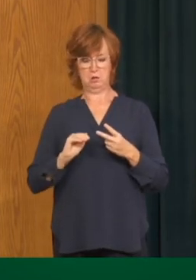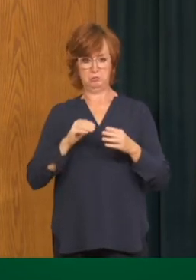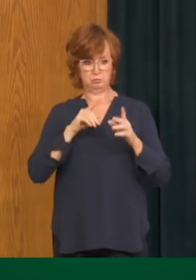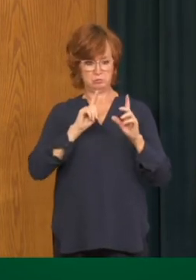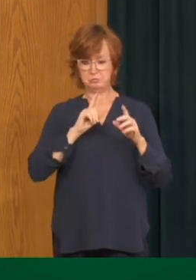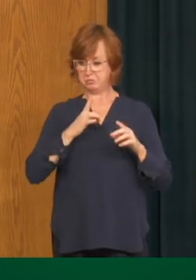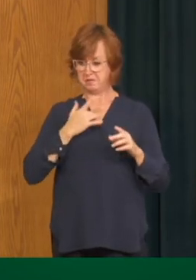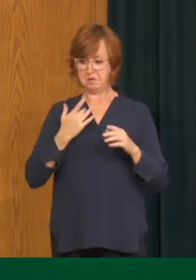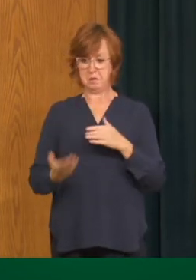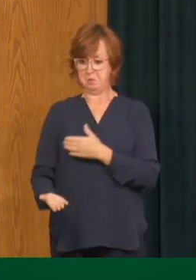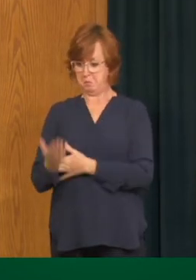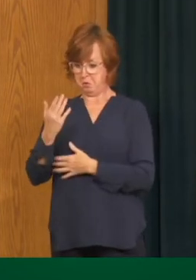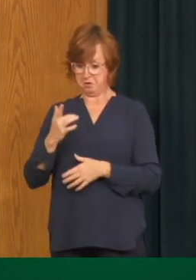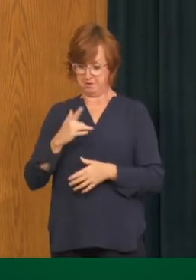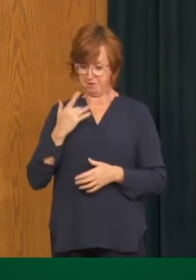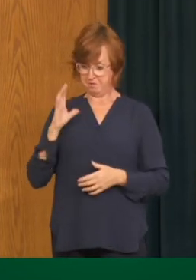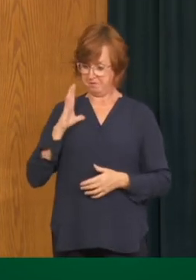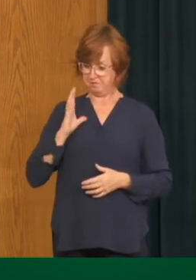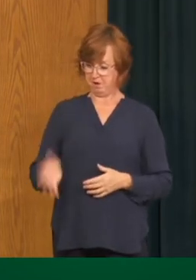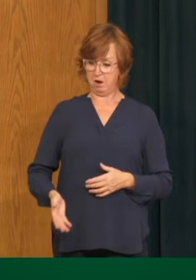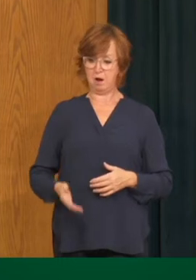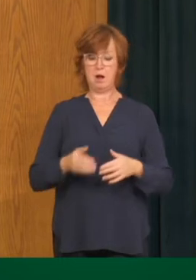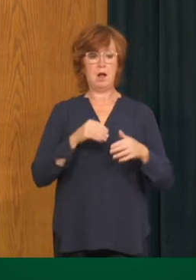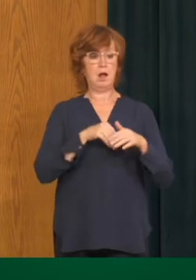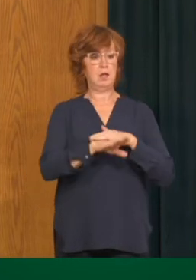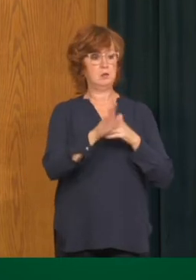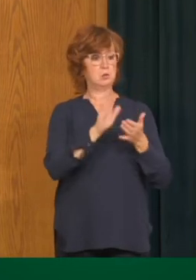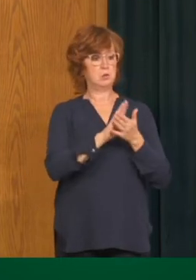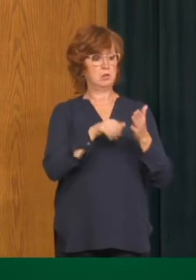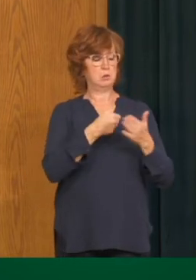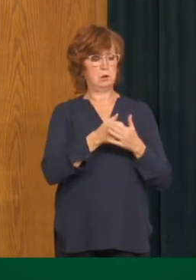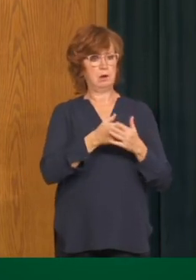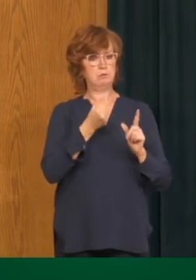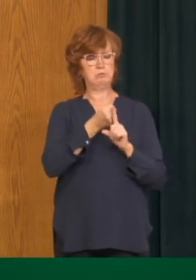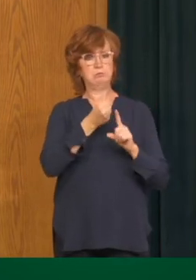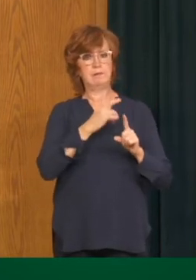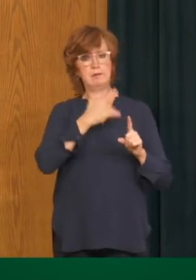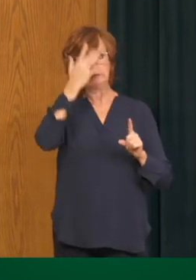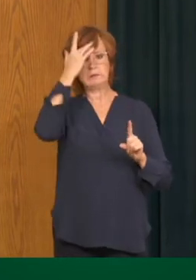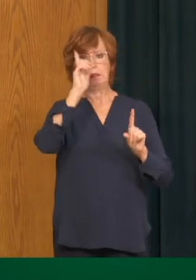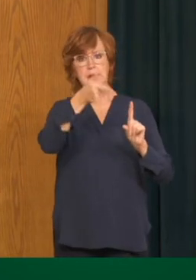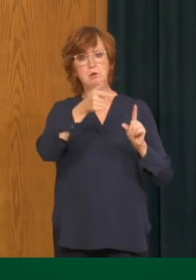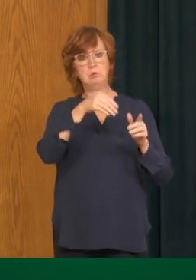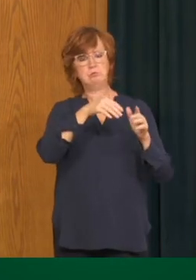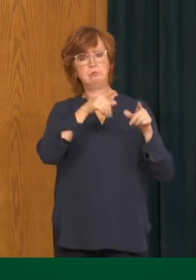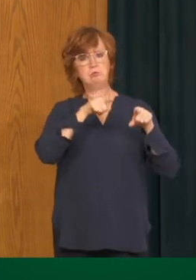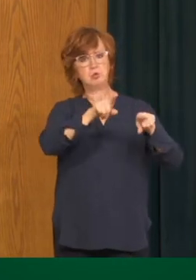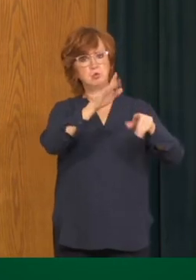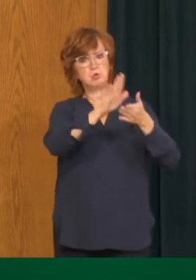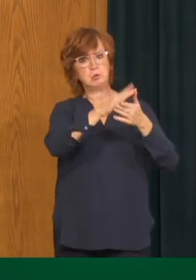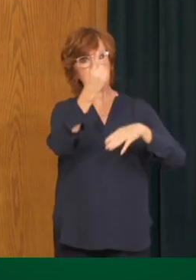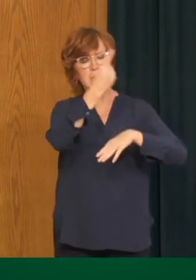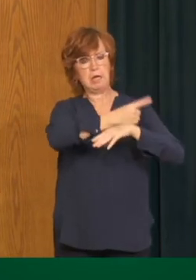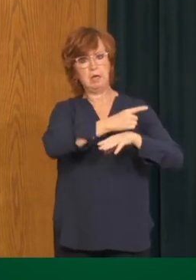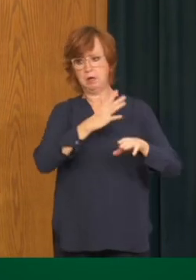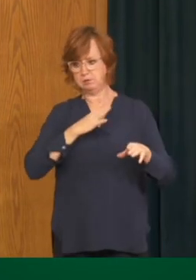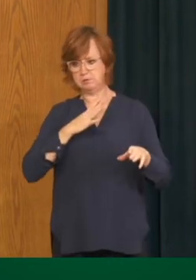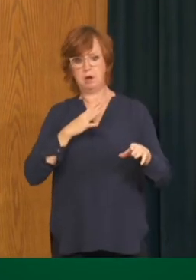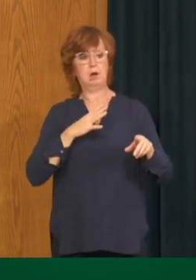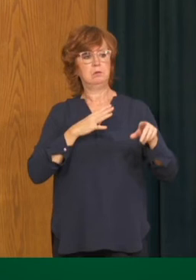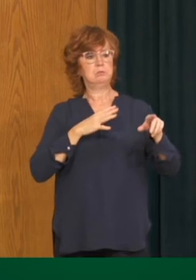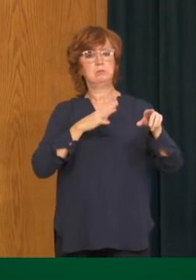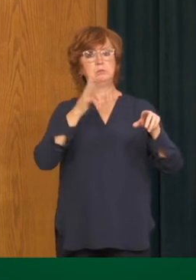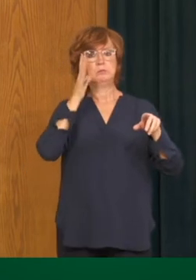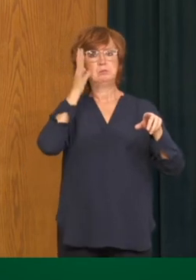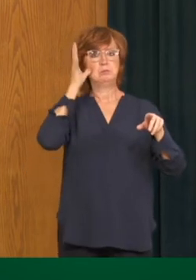unwell, parents will be asked to take the child home and to seek testing. Again, we've seen throughout the last 5.5 months that